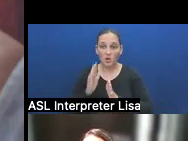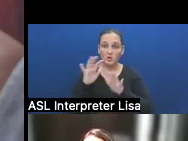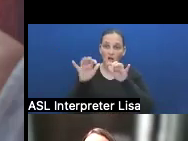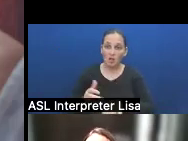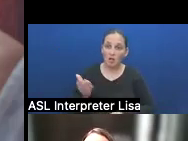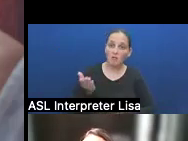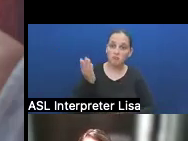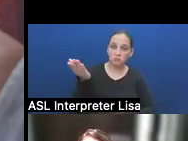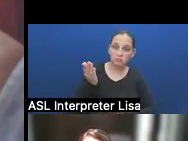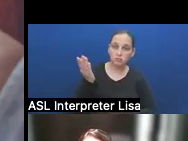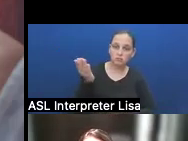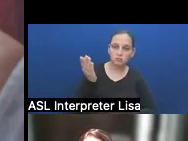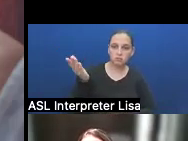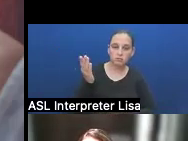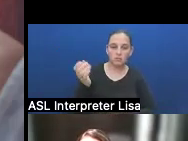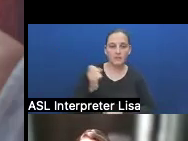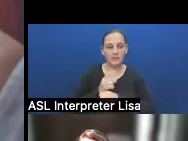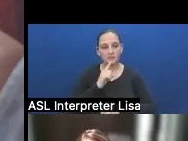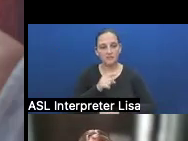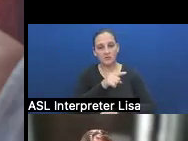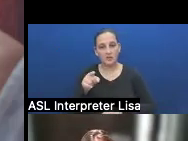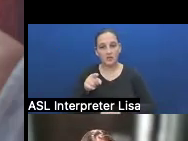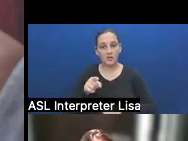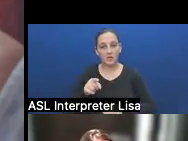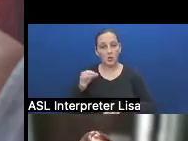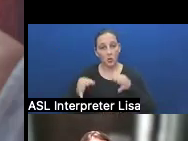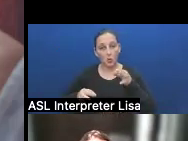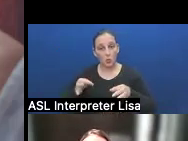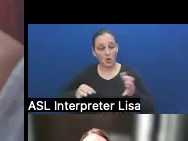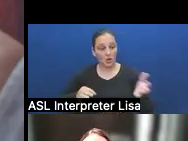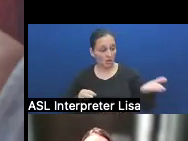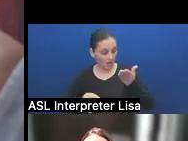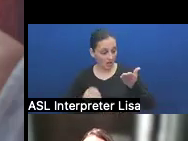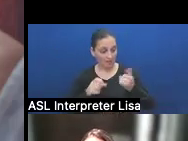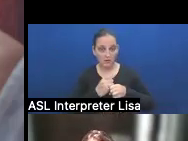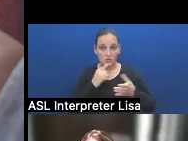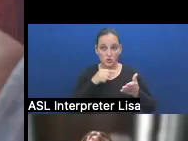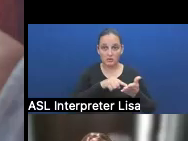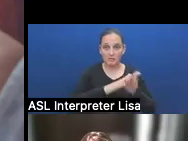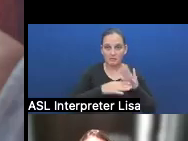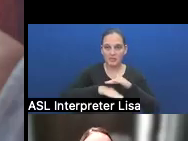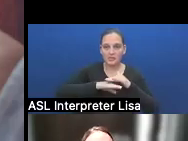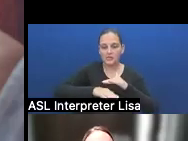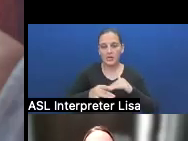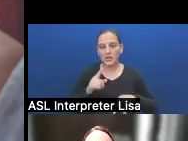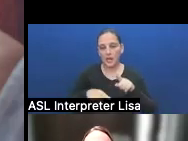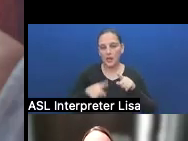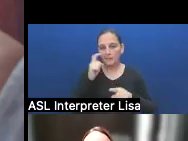then making the lawyers make sure they're accessible, or the court making sure they're all accessible, and they can't because half the time they're scanned.